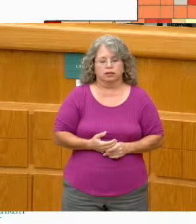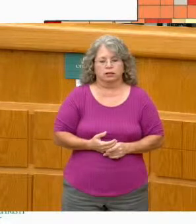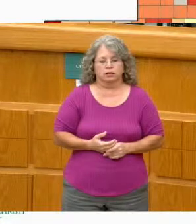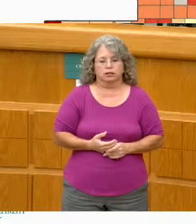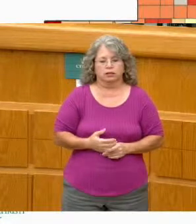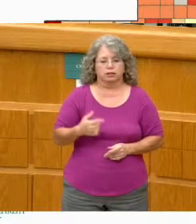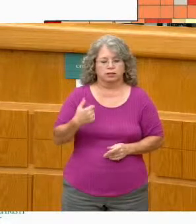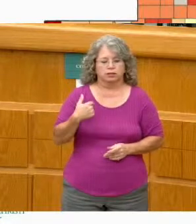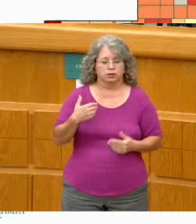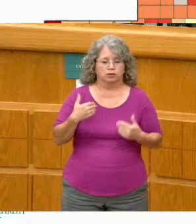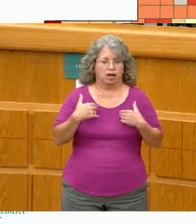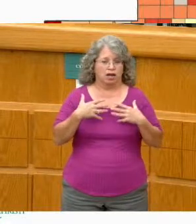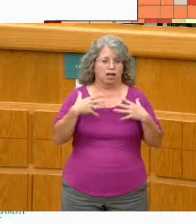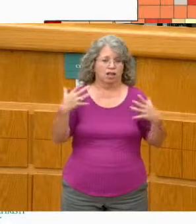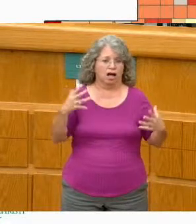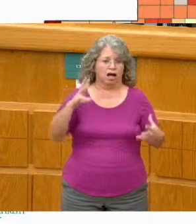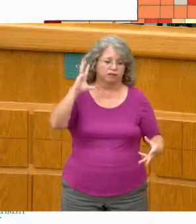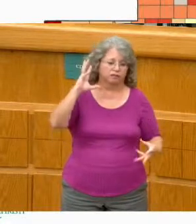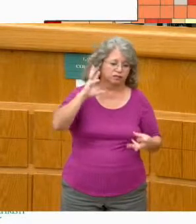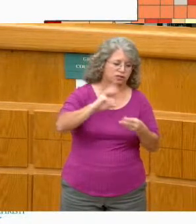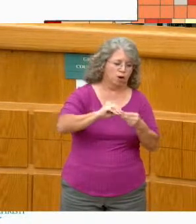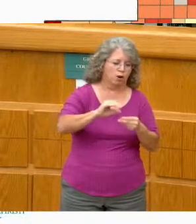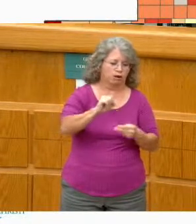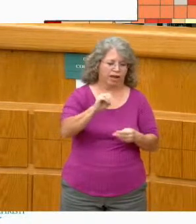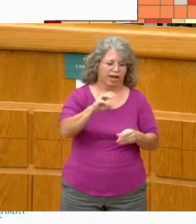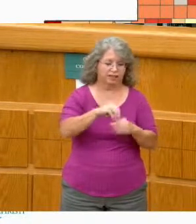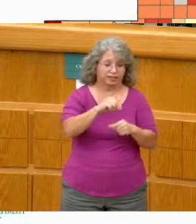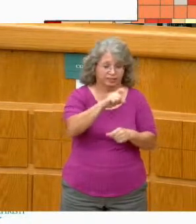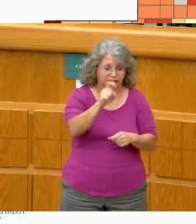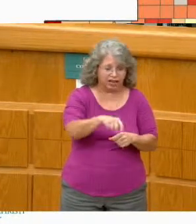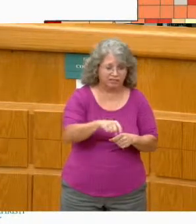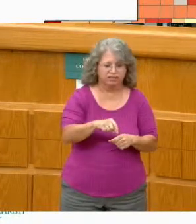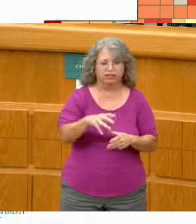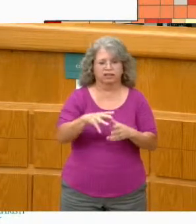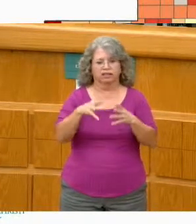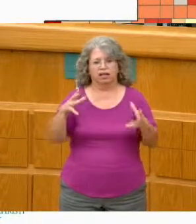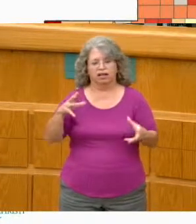we've had a lot of total cases in Texas and the Coastal Bend